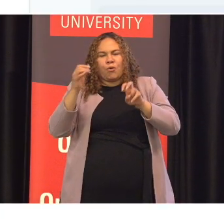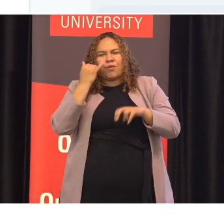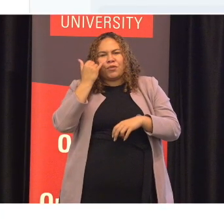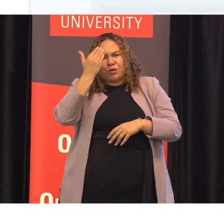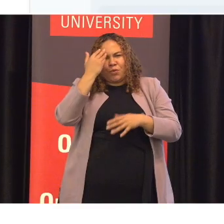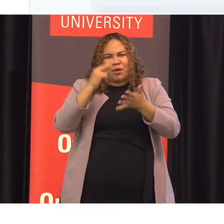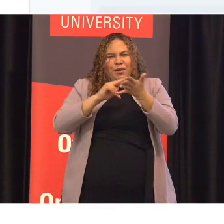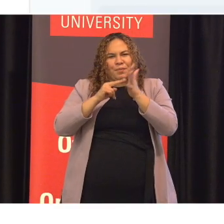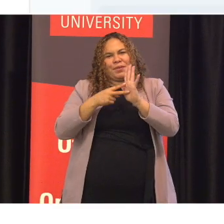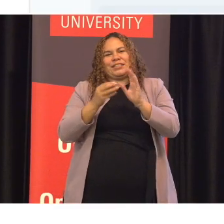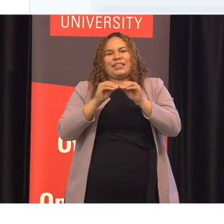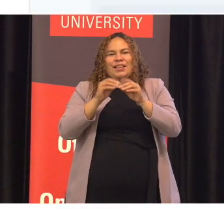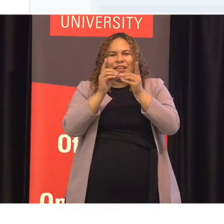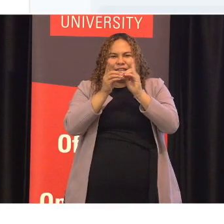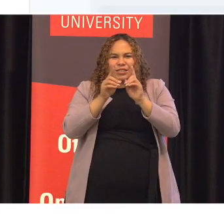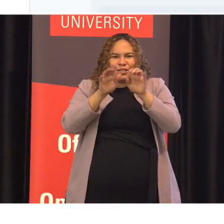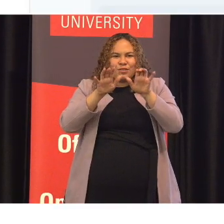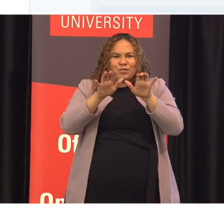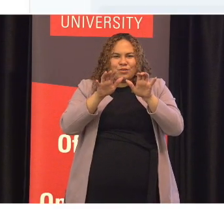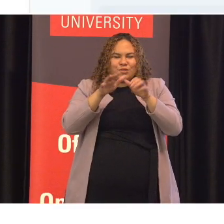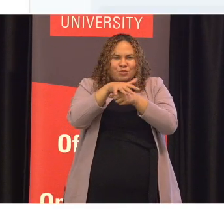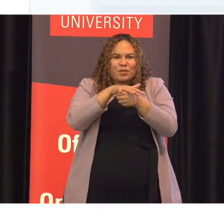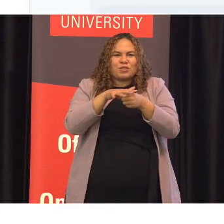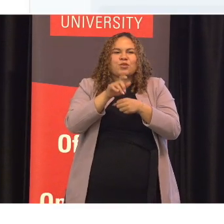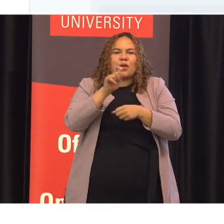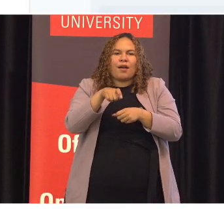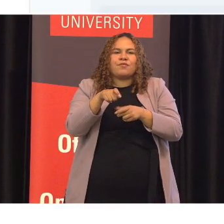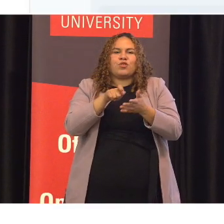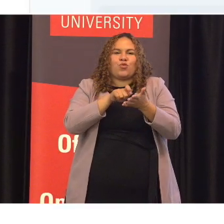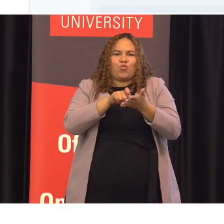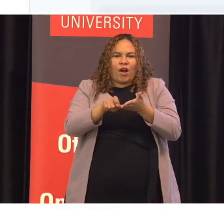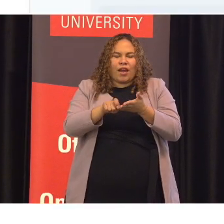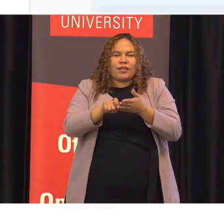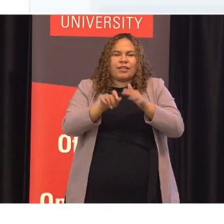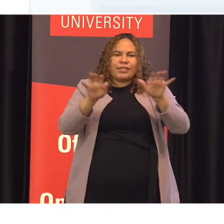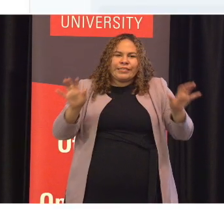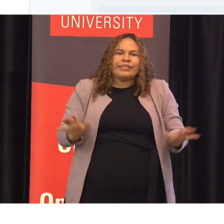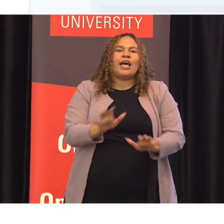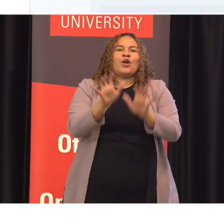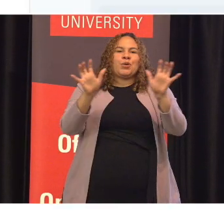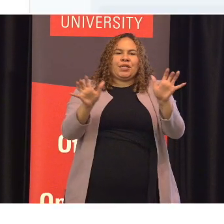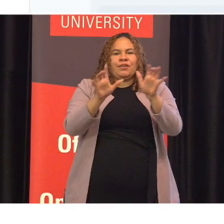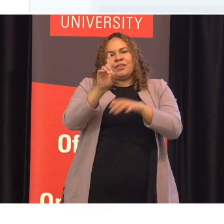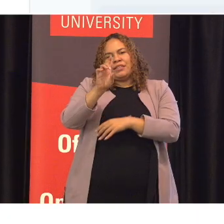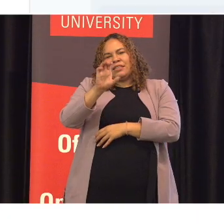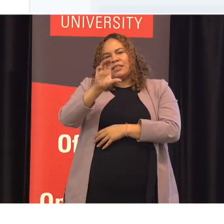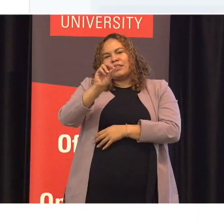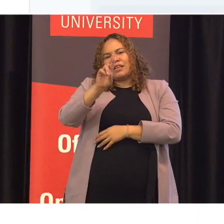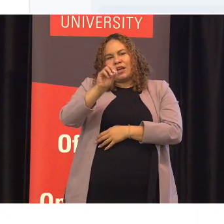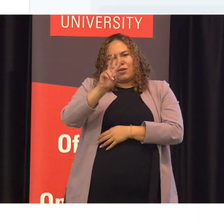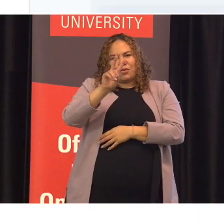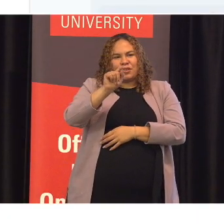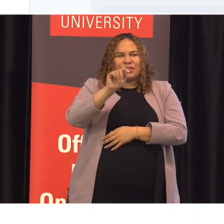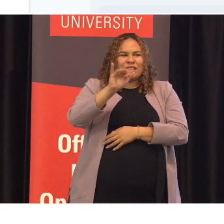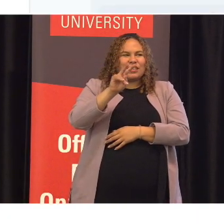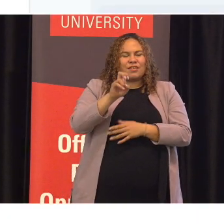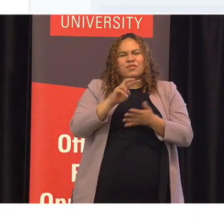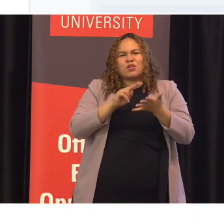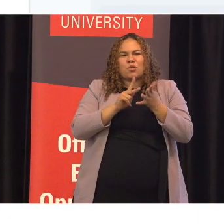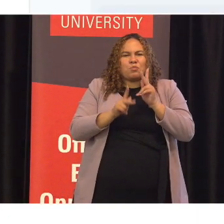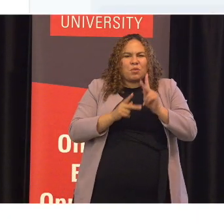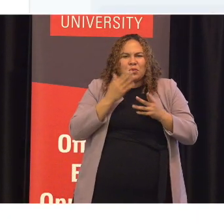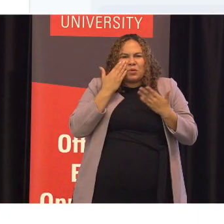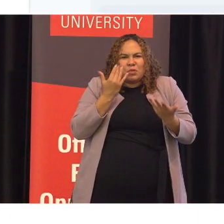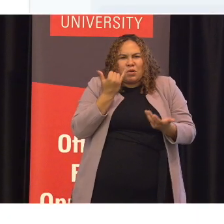the digital space, you must go ahead and write decorative so it leaves people not wondering if it's decorative or